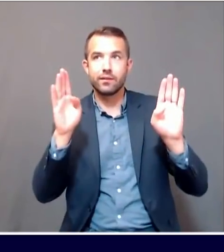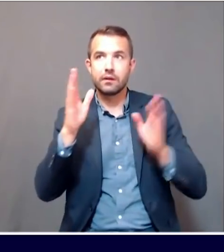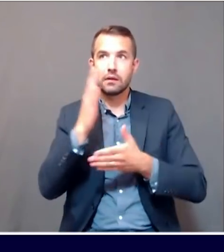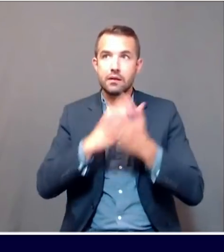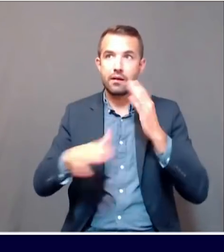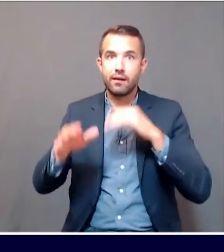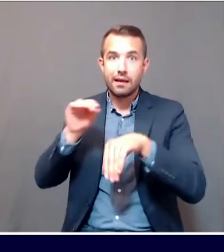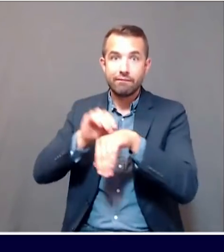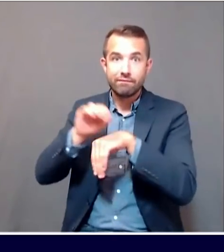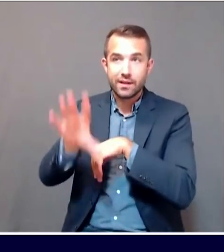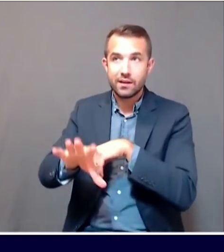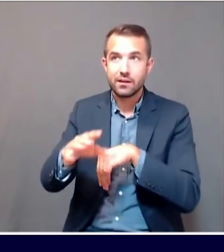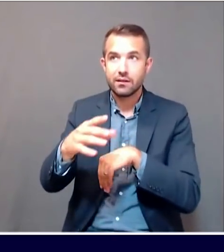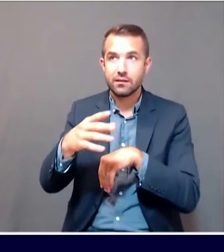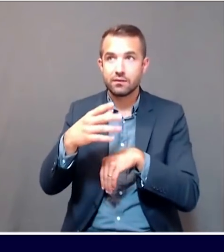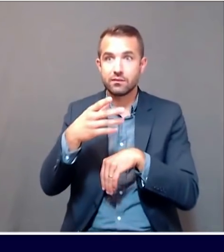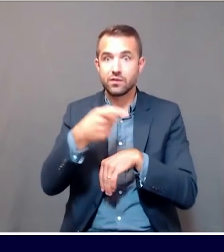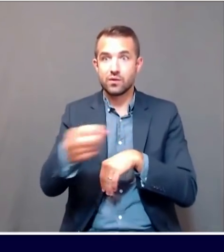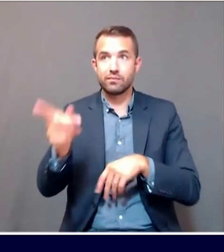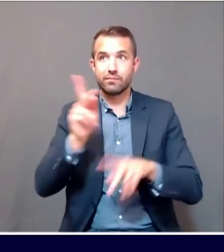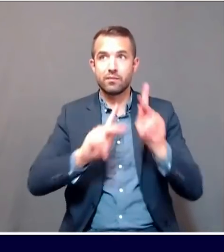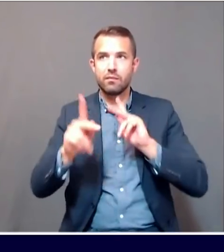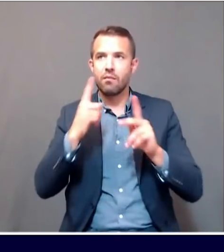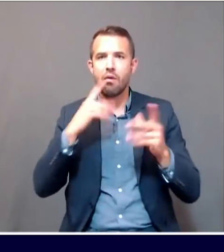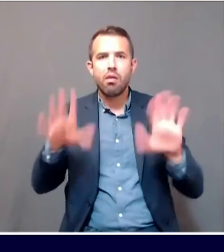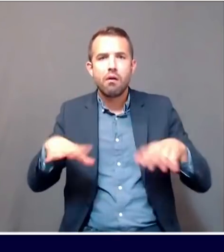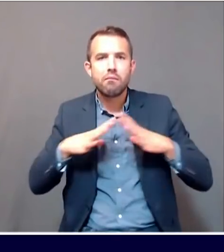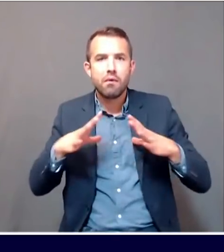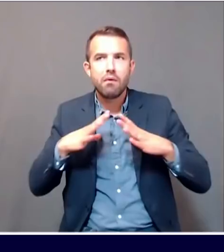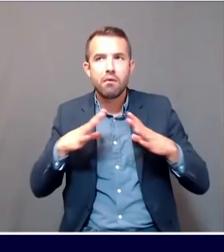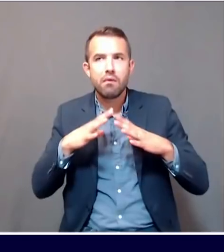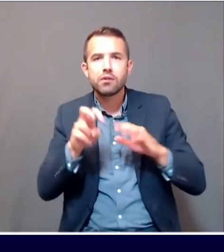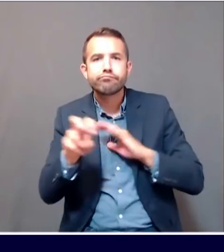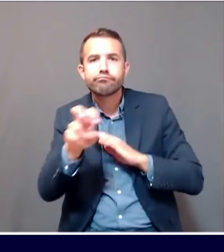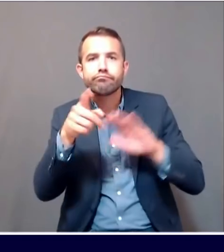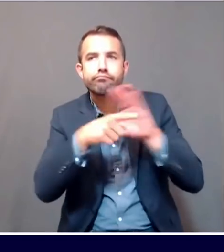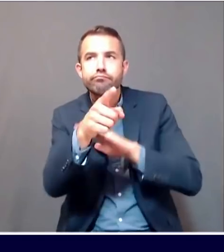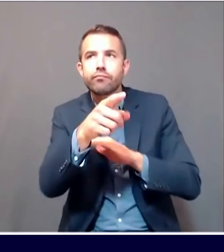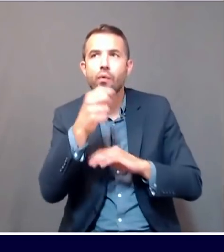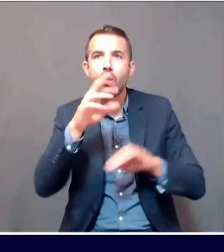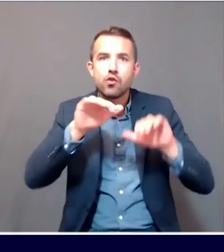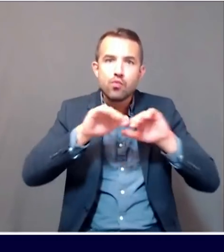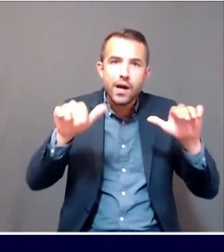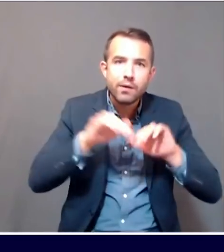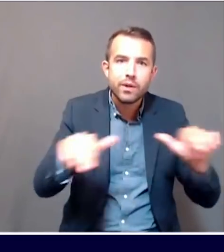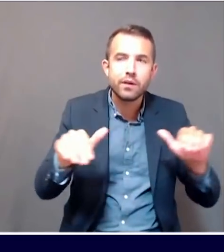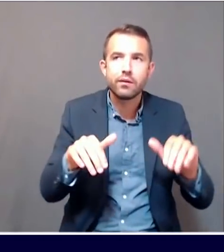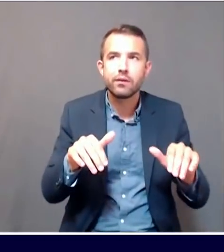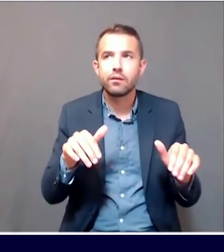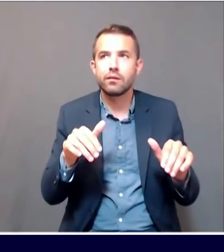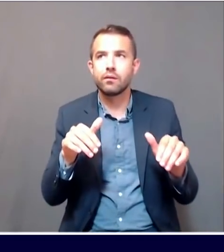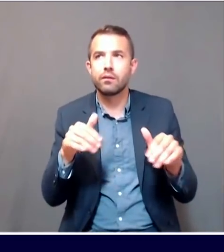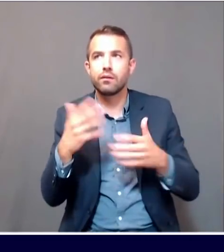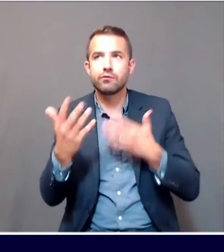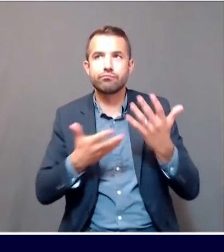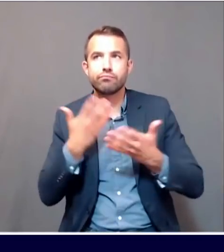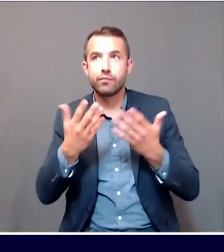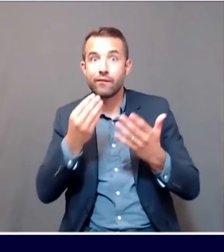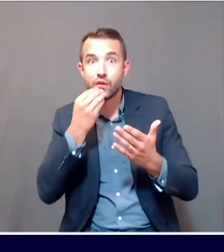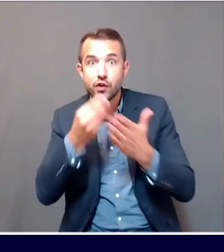to hike or bike or swim in uncrowded areas, and there seems to be vast confusion about whether it's okay to grocery shop.